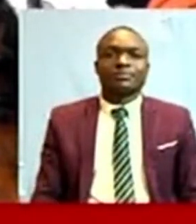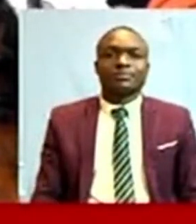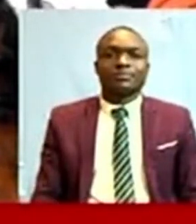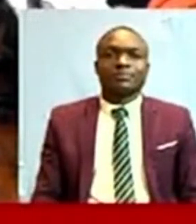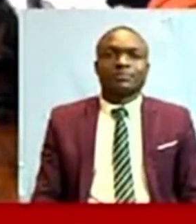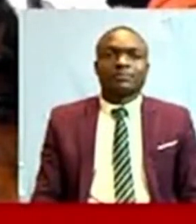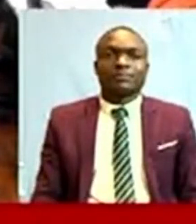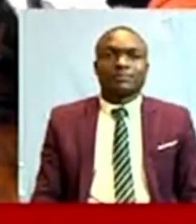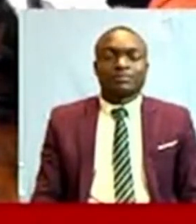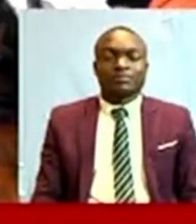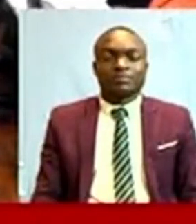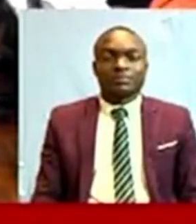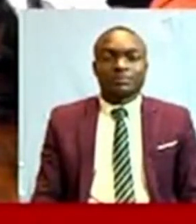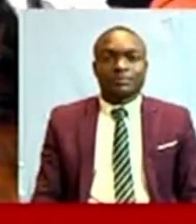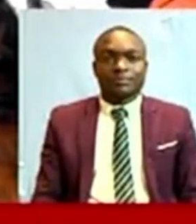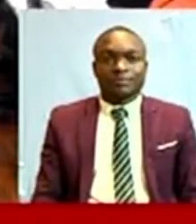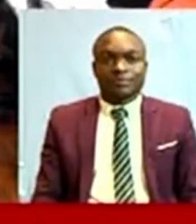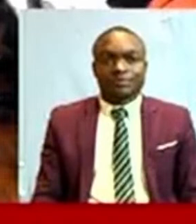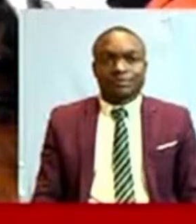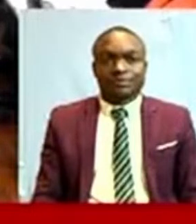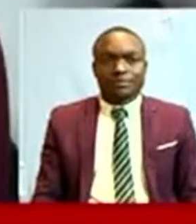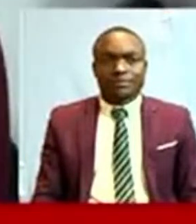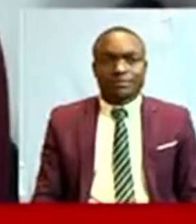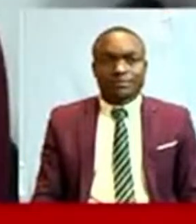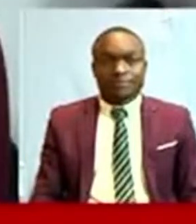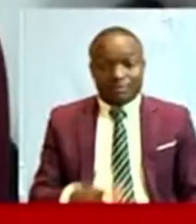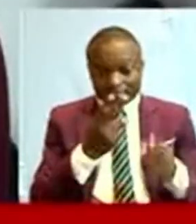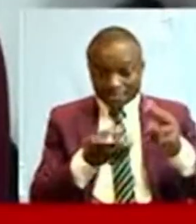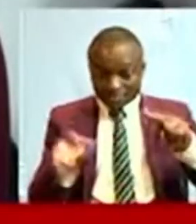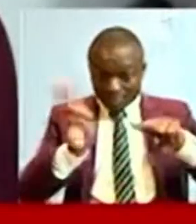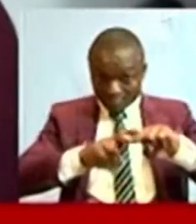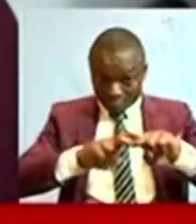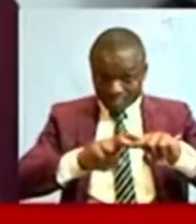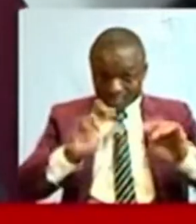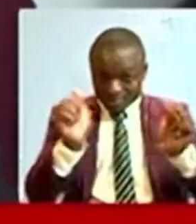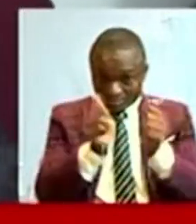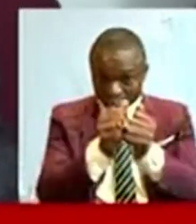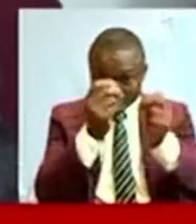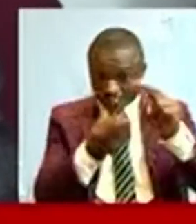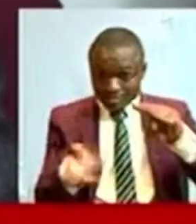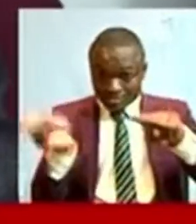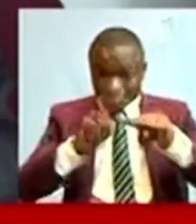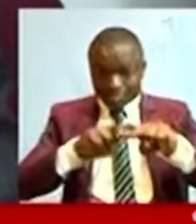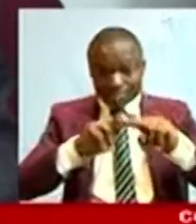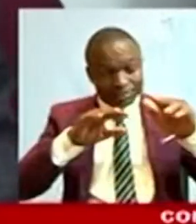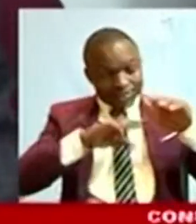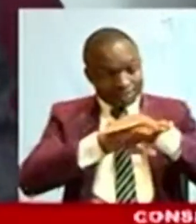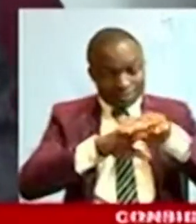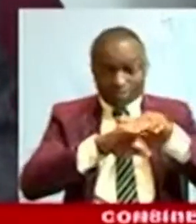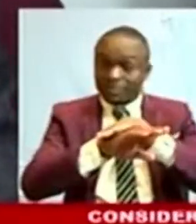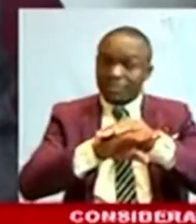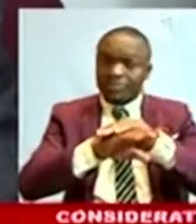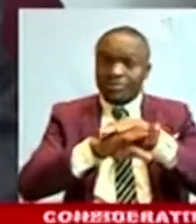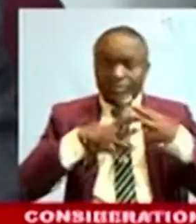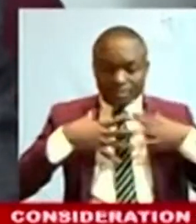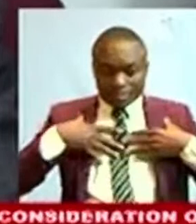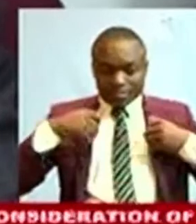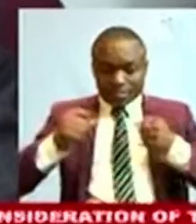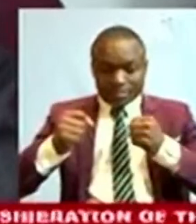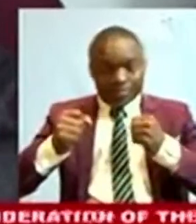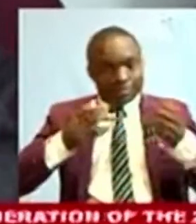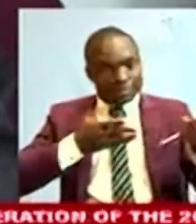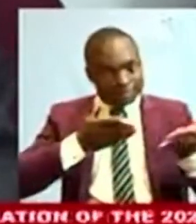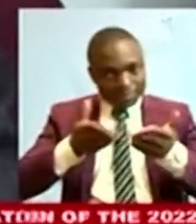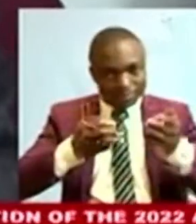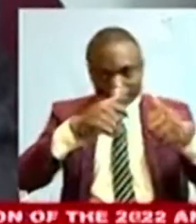We also hope that with the increased access to health services generally, because